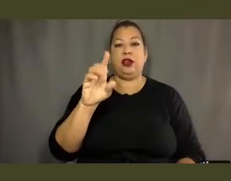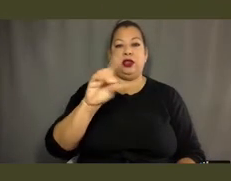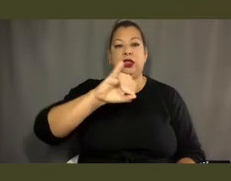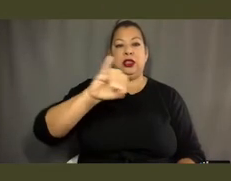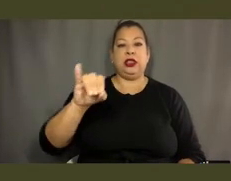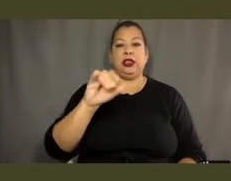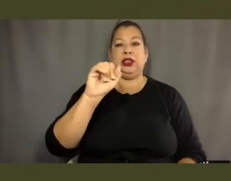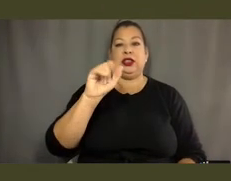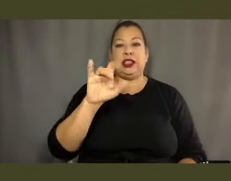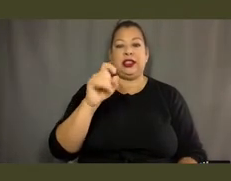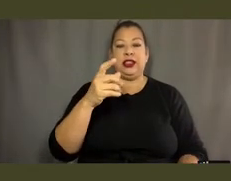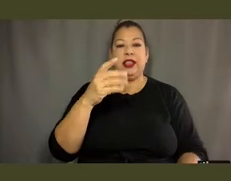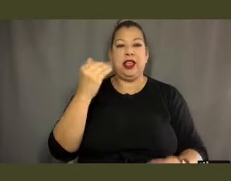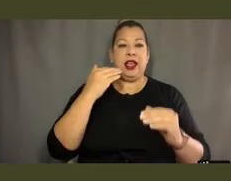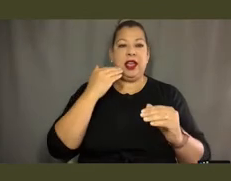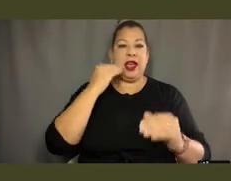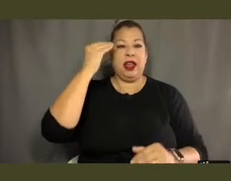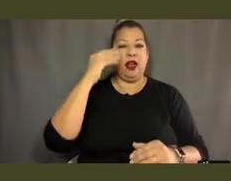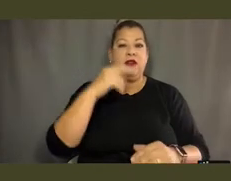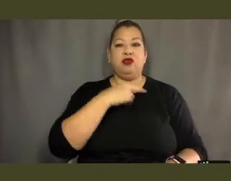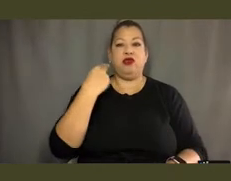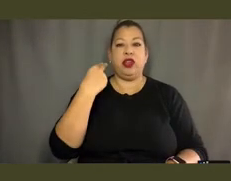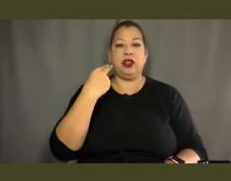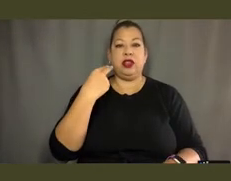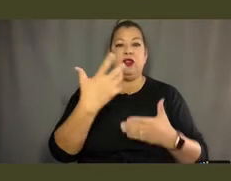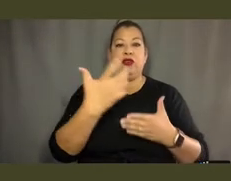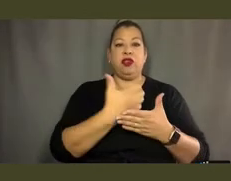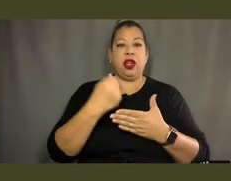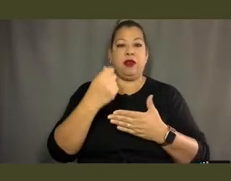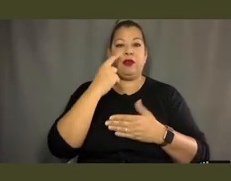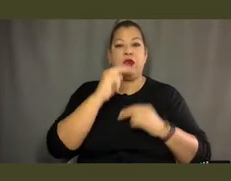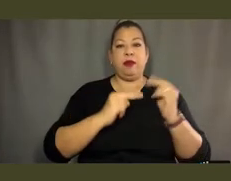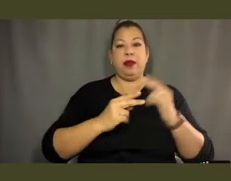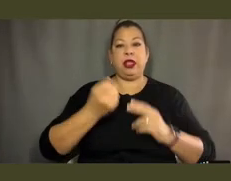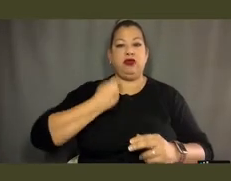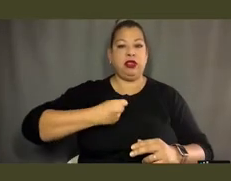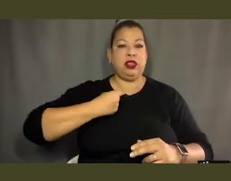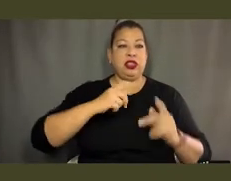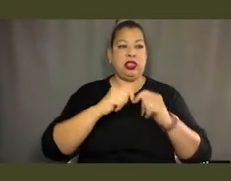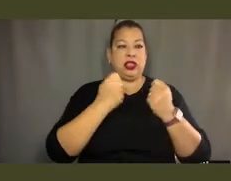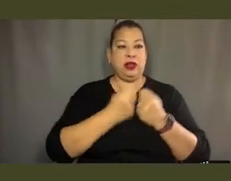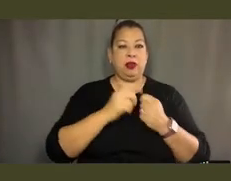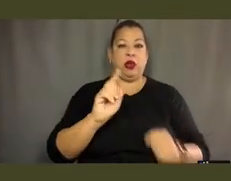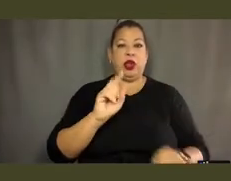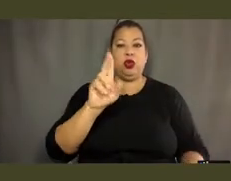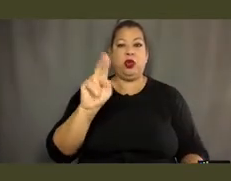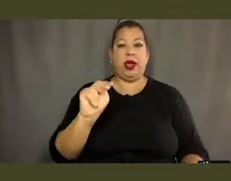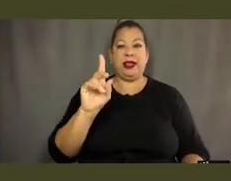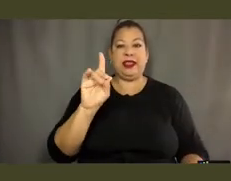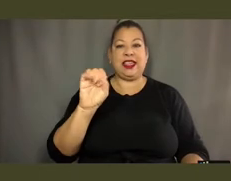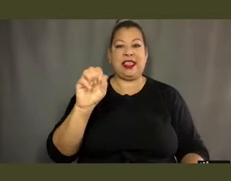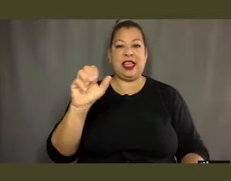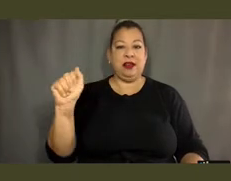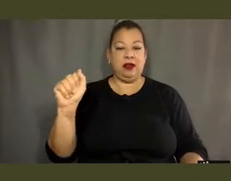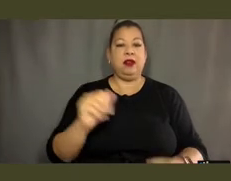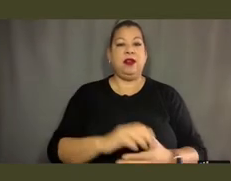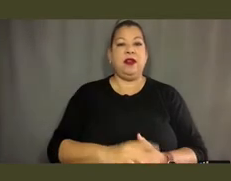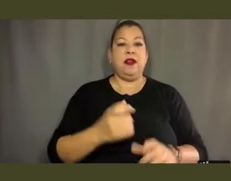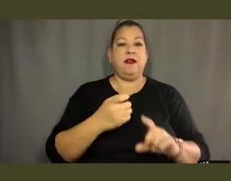Risk Reduction Recovery for Building Resilience team at the UN Development Programme, who's tuning in from Switzerland.